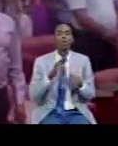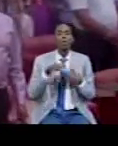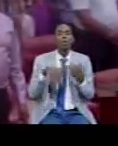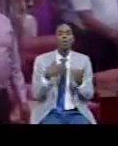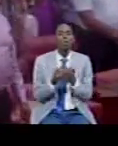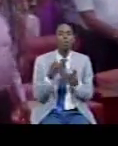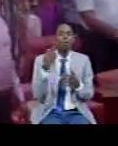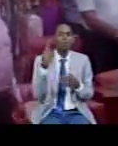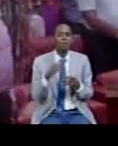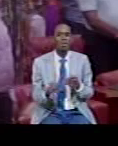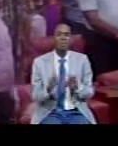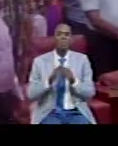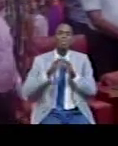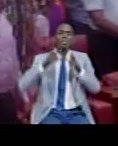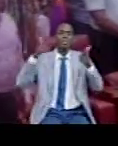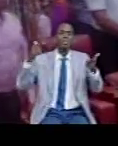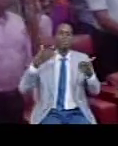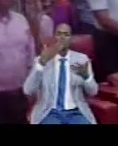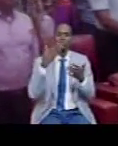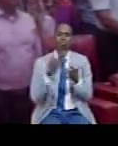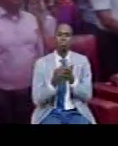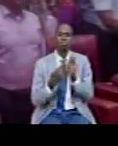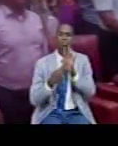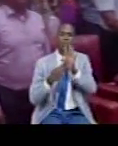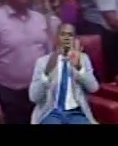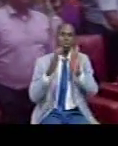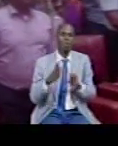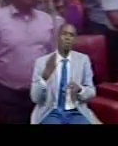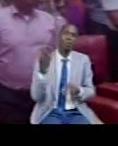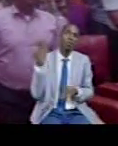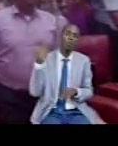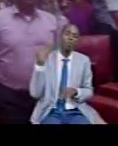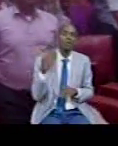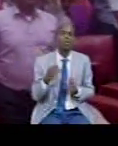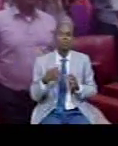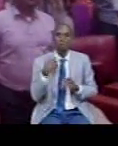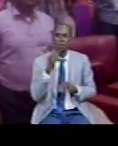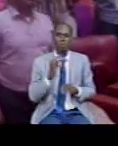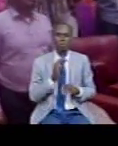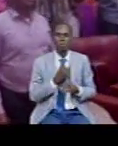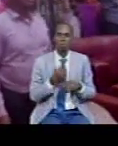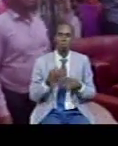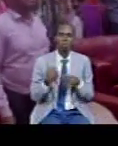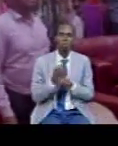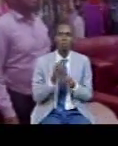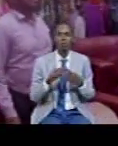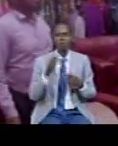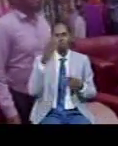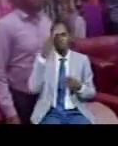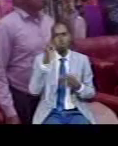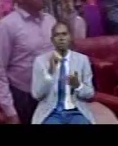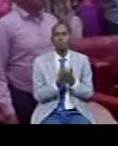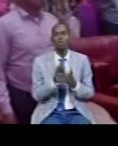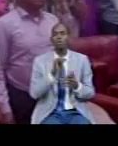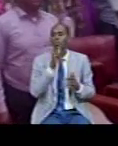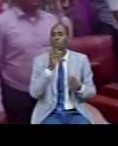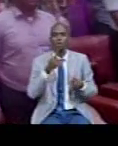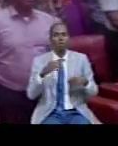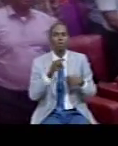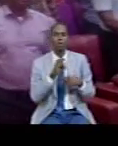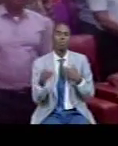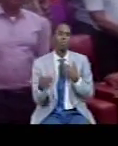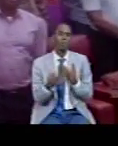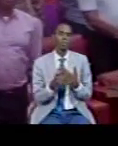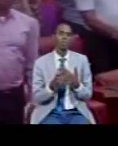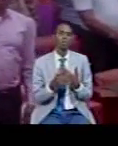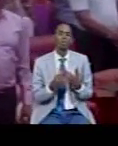up their mind, they are not going to go back. In the same way, you have just given your life to Christ, continue to the very end. Don't go back